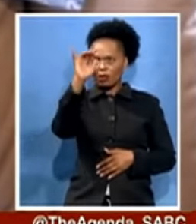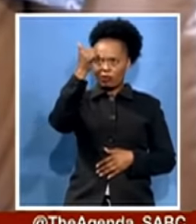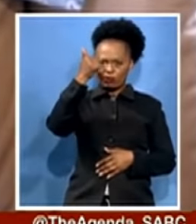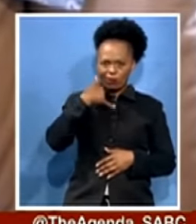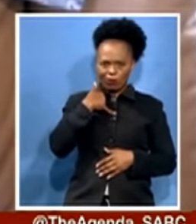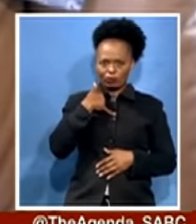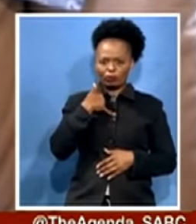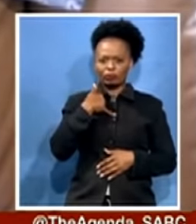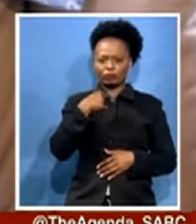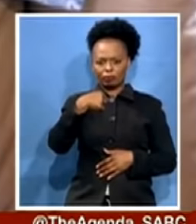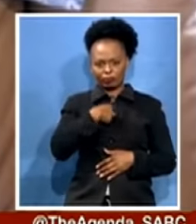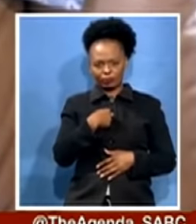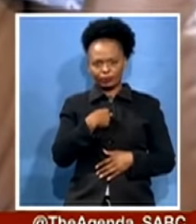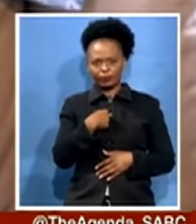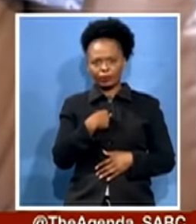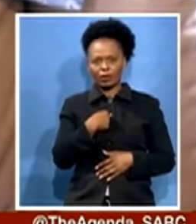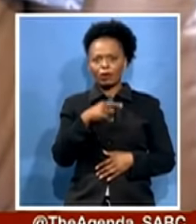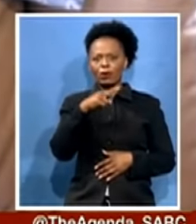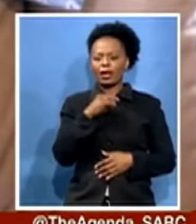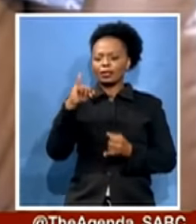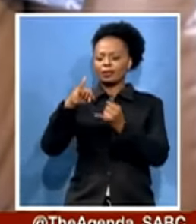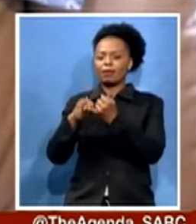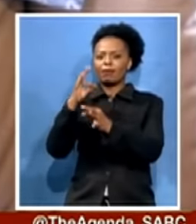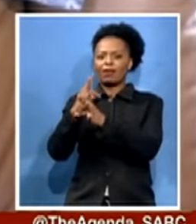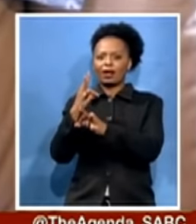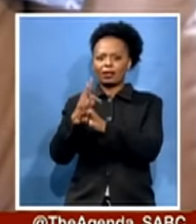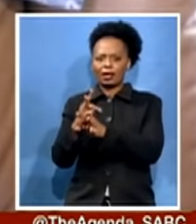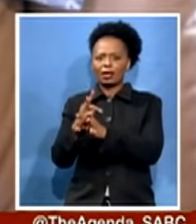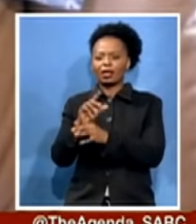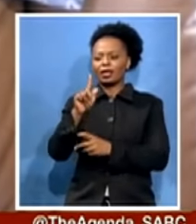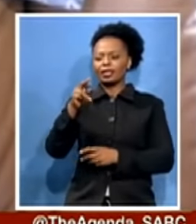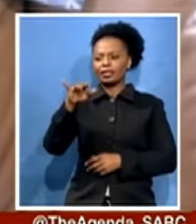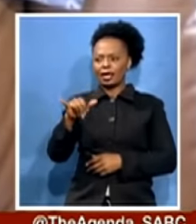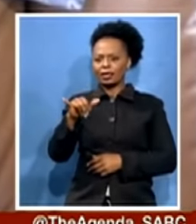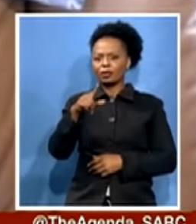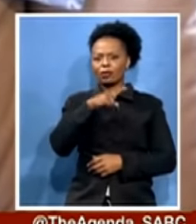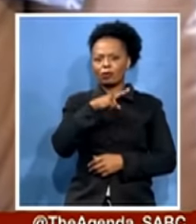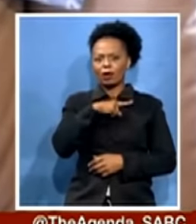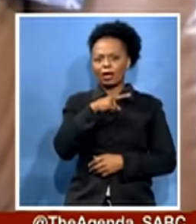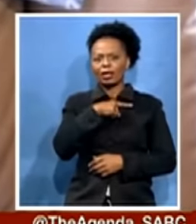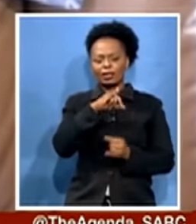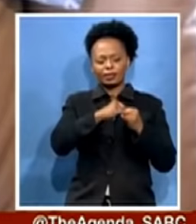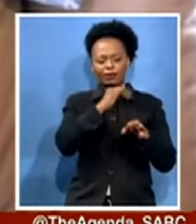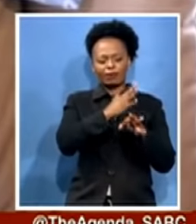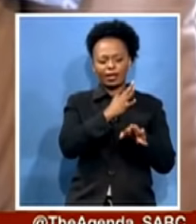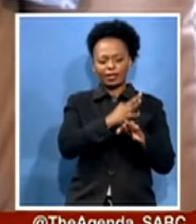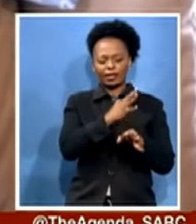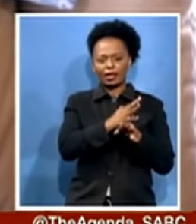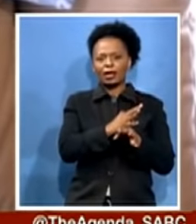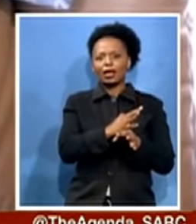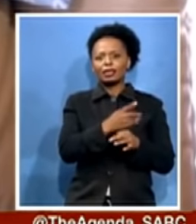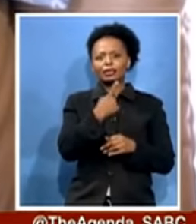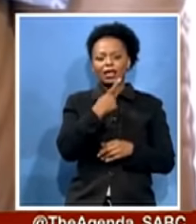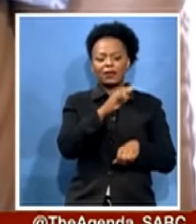ngo-stepfather kaLindani. Uthi ufonelwa umngani kaLindani ose-America, uthi uLindani usedutshulwe ngamaphoyisa.